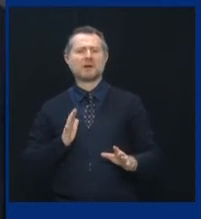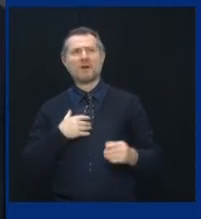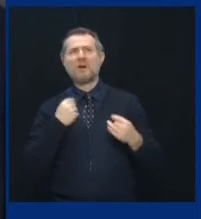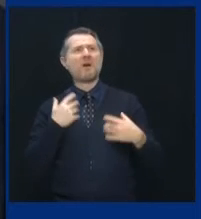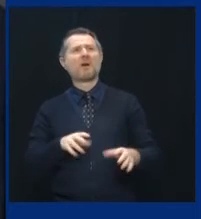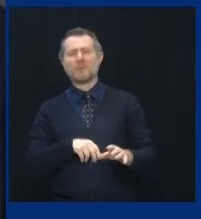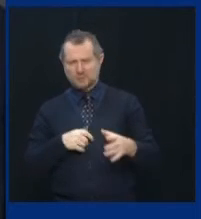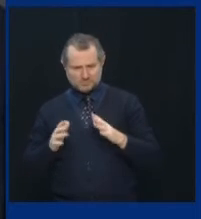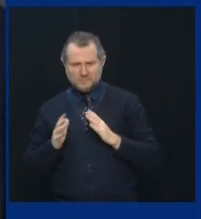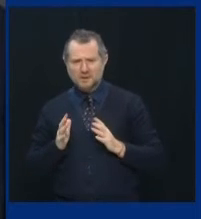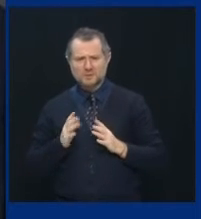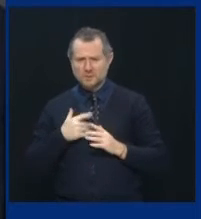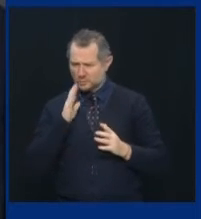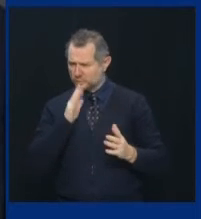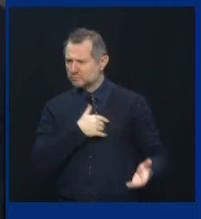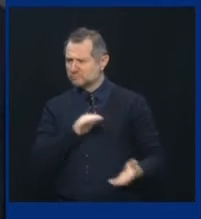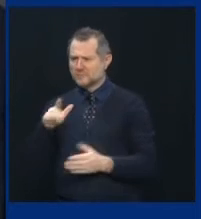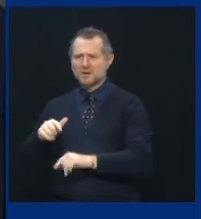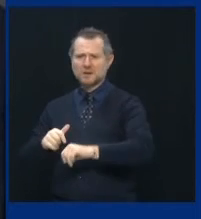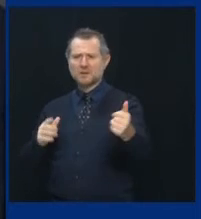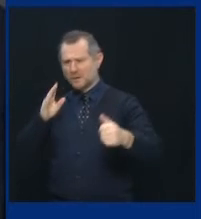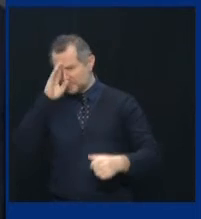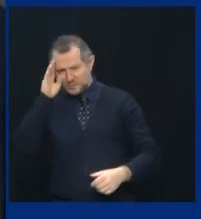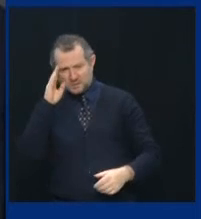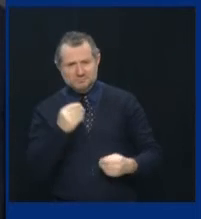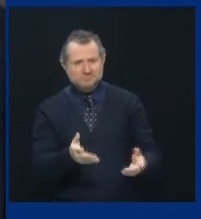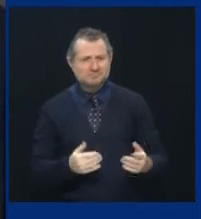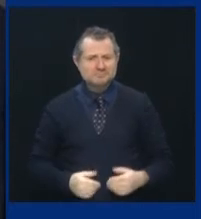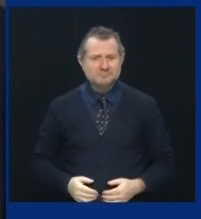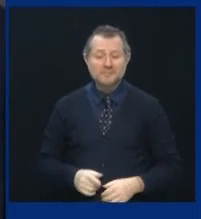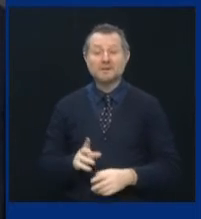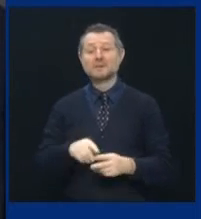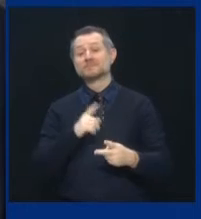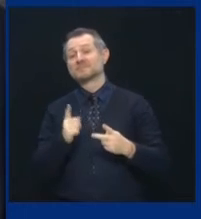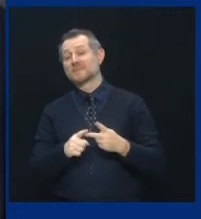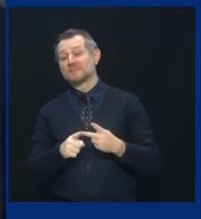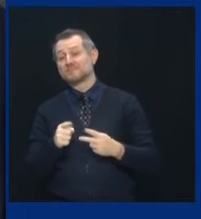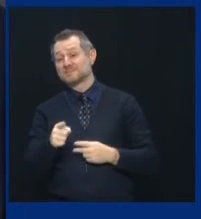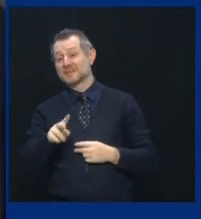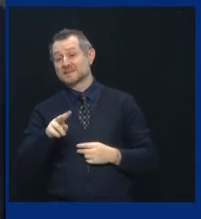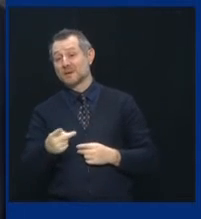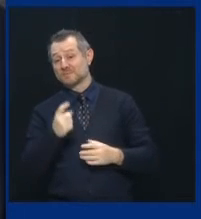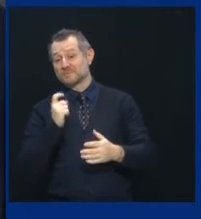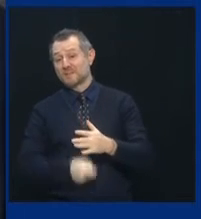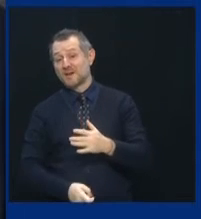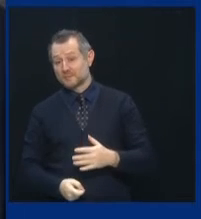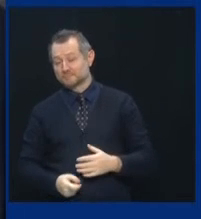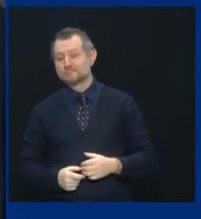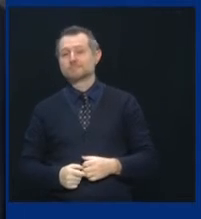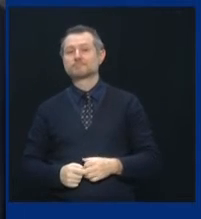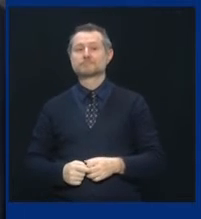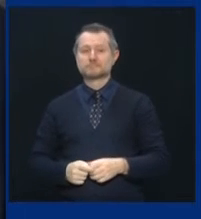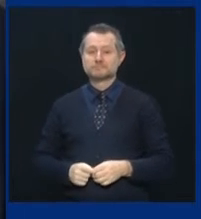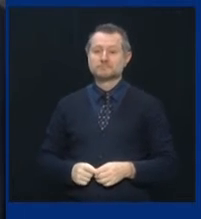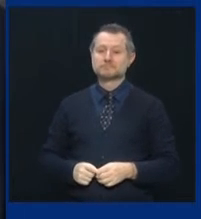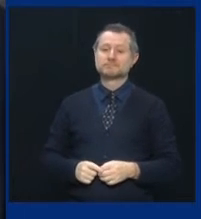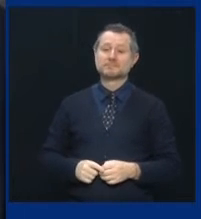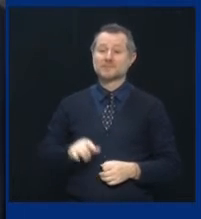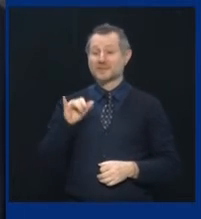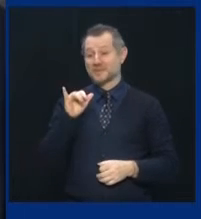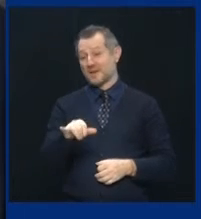And then we'll give it to a different hospital. The second, quote unquote, fine, that is not a mistake,